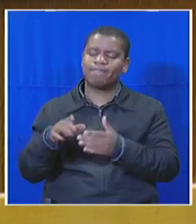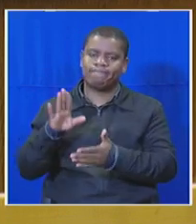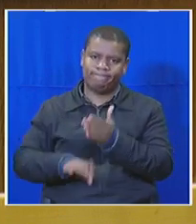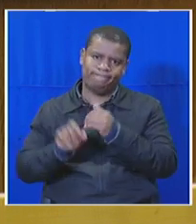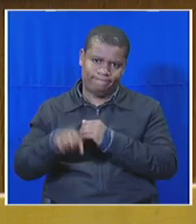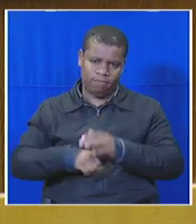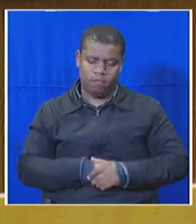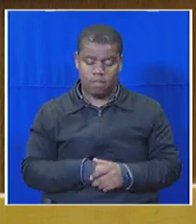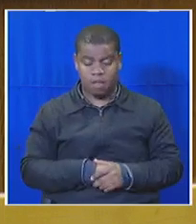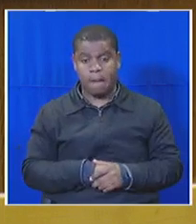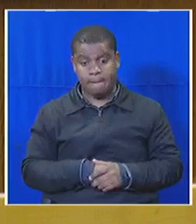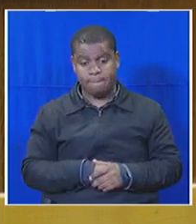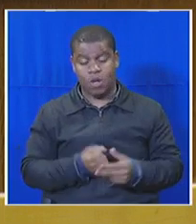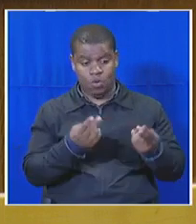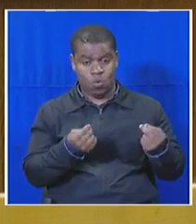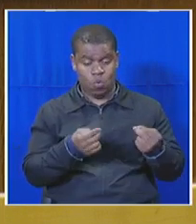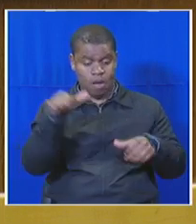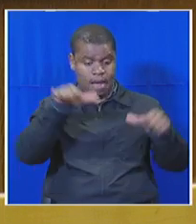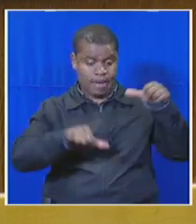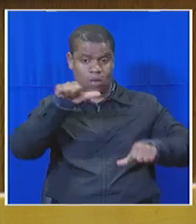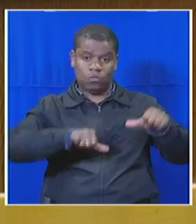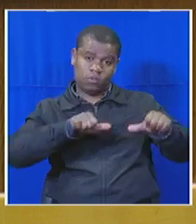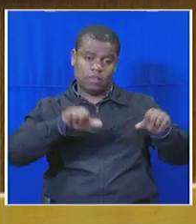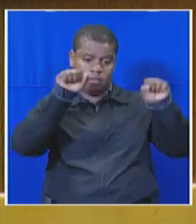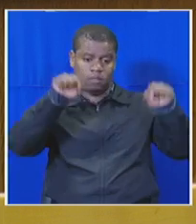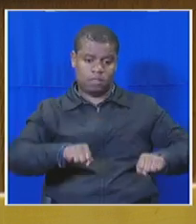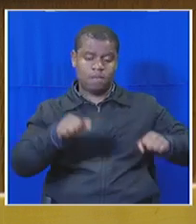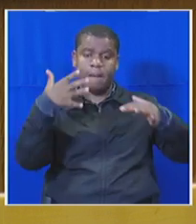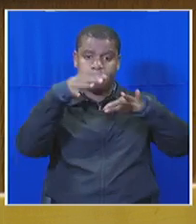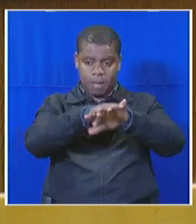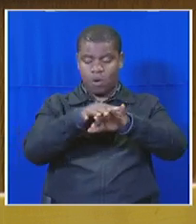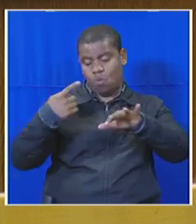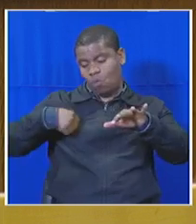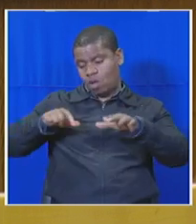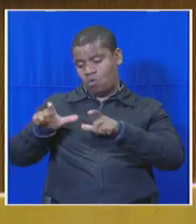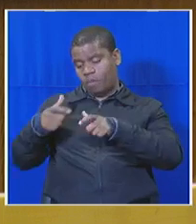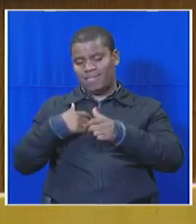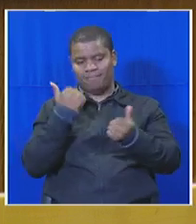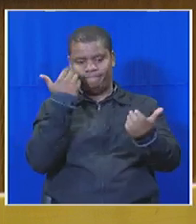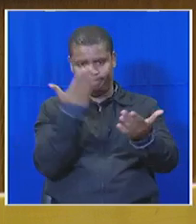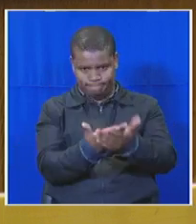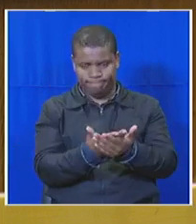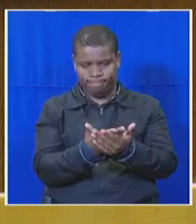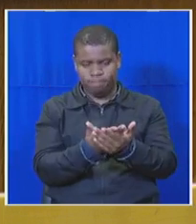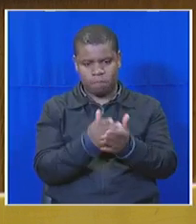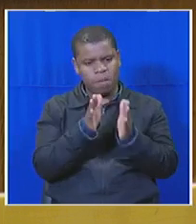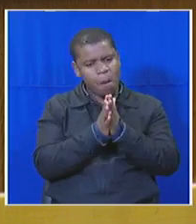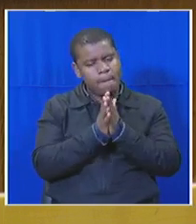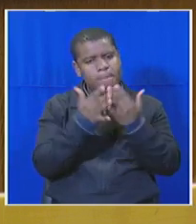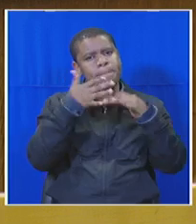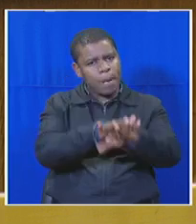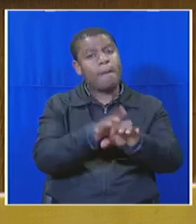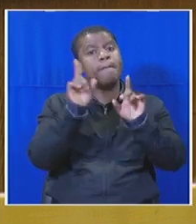The implementation of the new account system, we also recommend as committee that should be fast-tracked and be implemented in